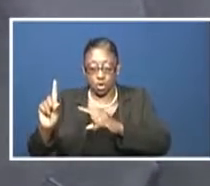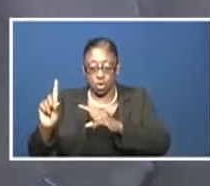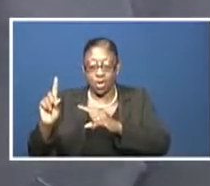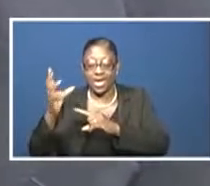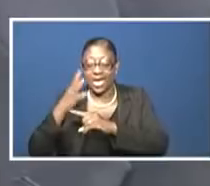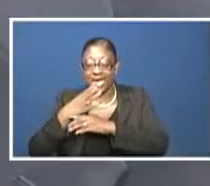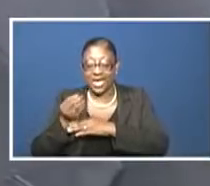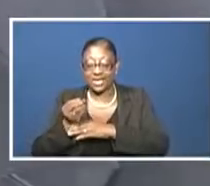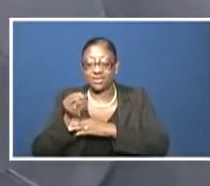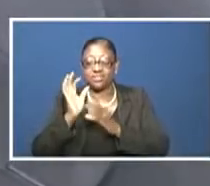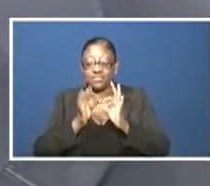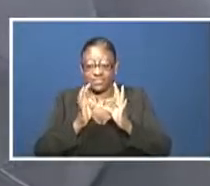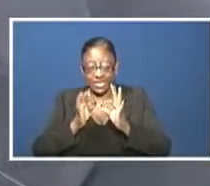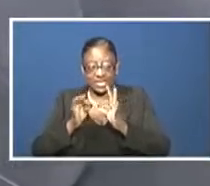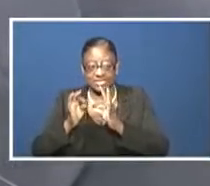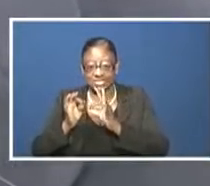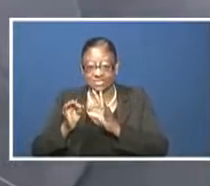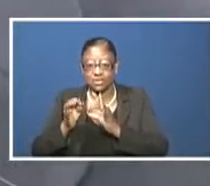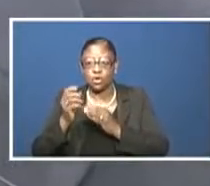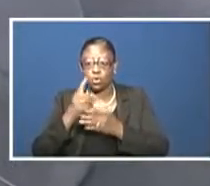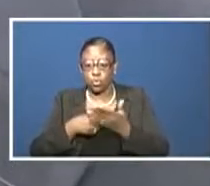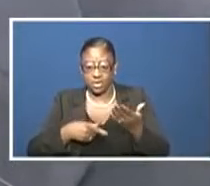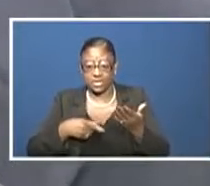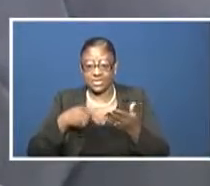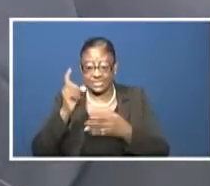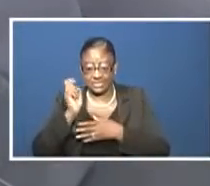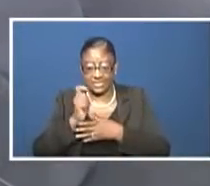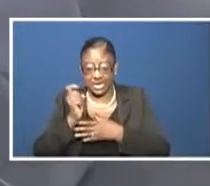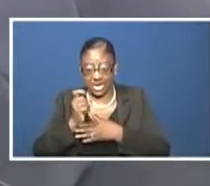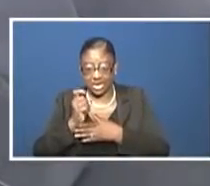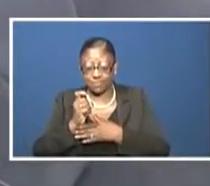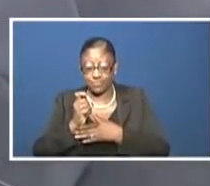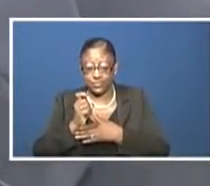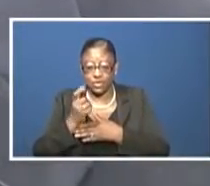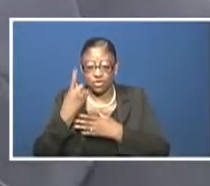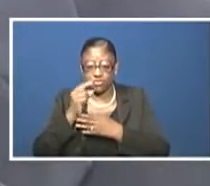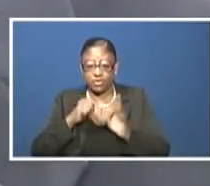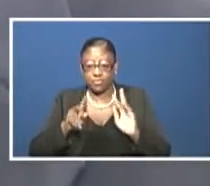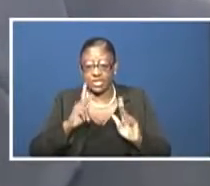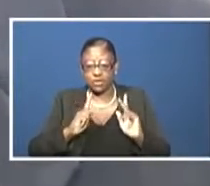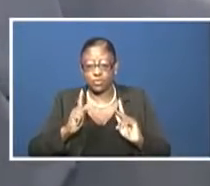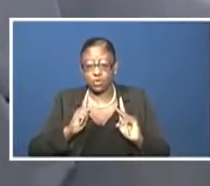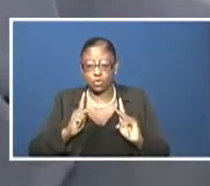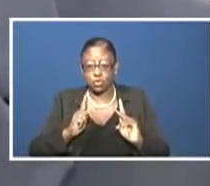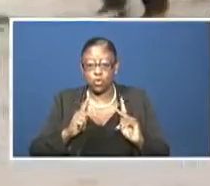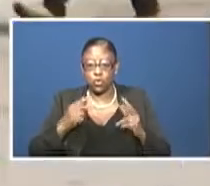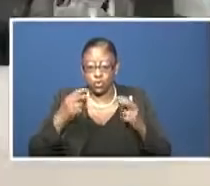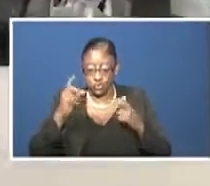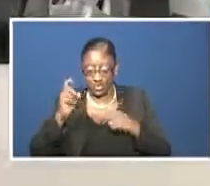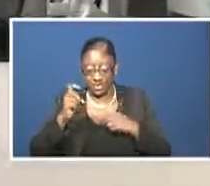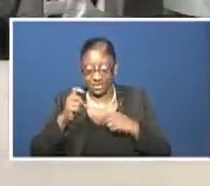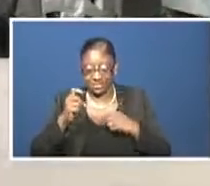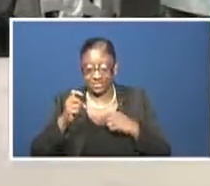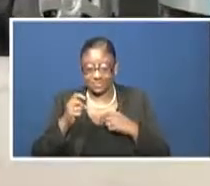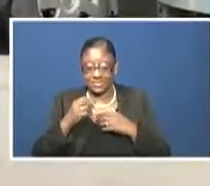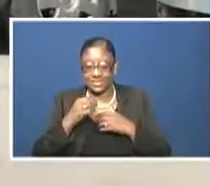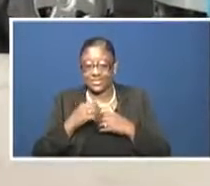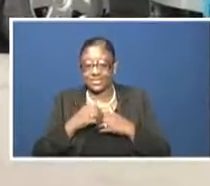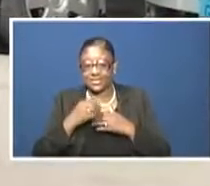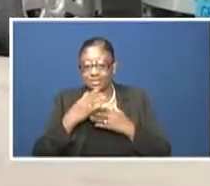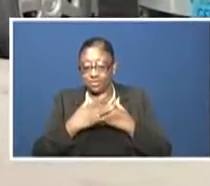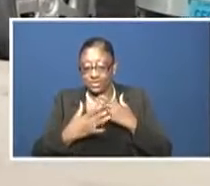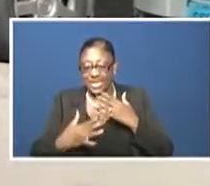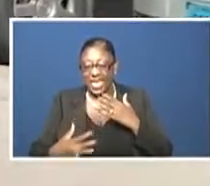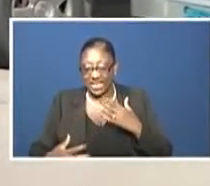do the necessary upgrades to provide the services, these key services for individuals who need dialysis. Minister Darville